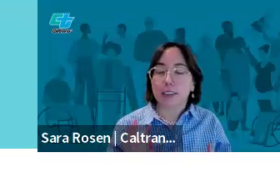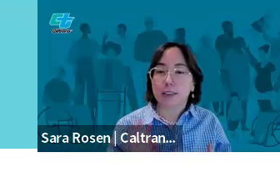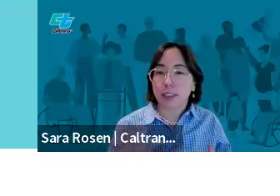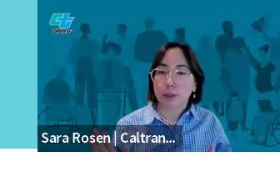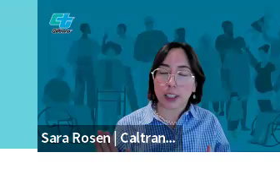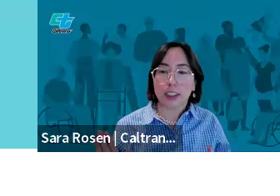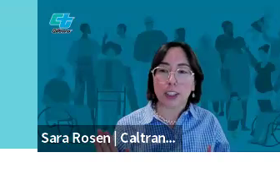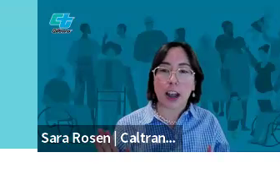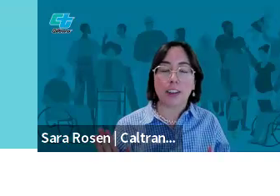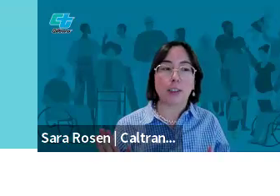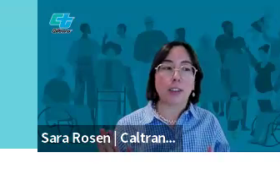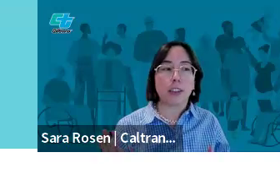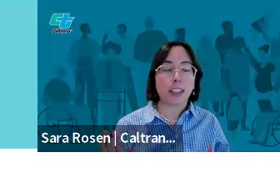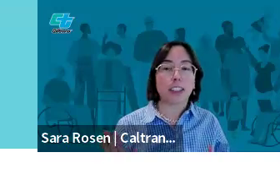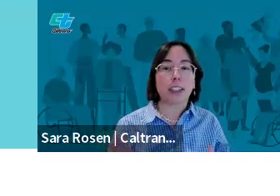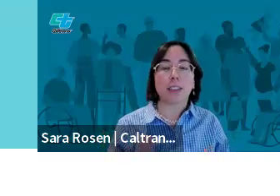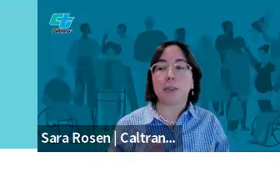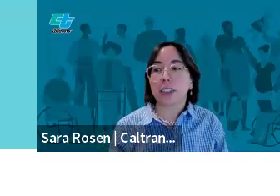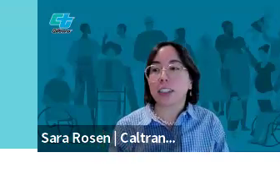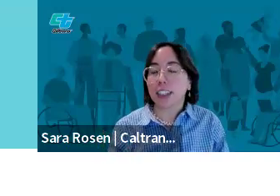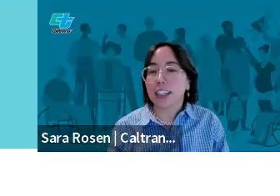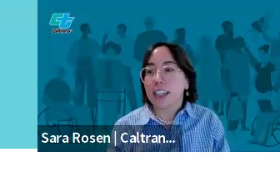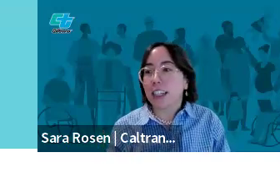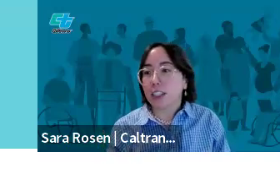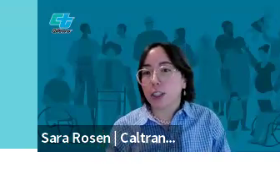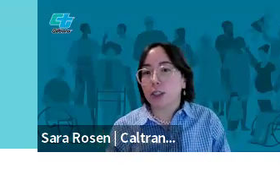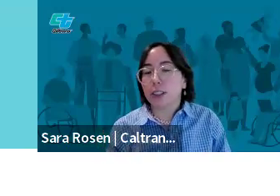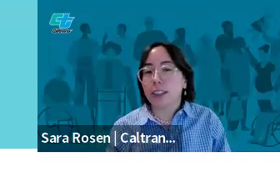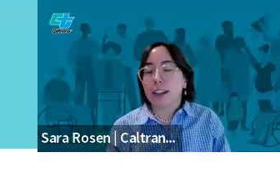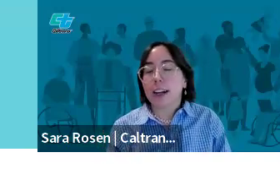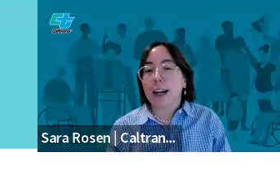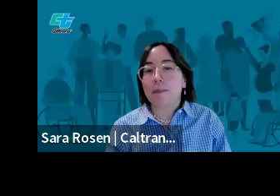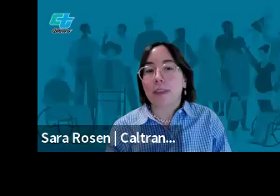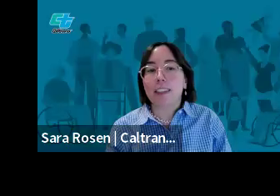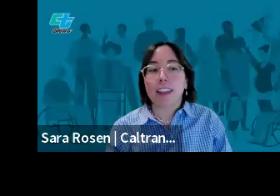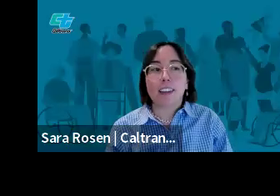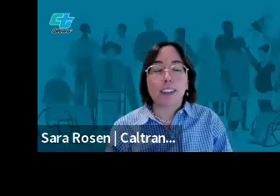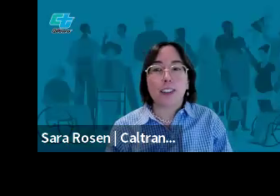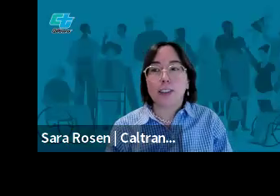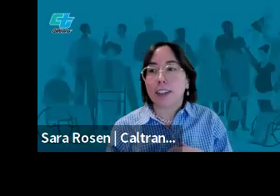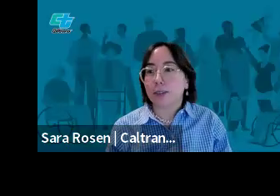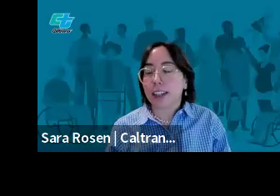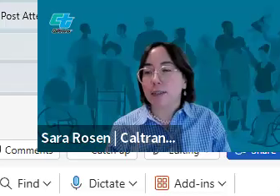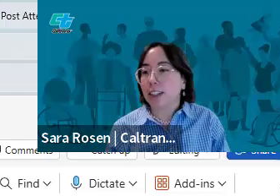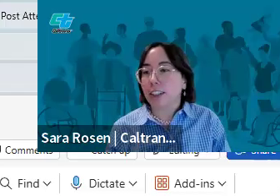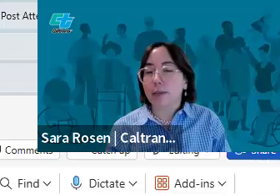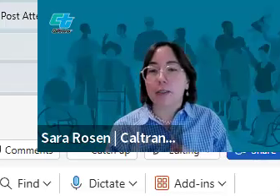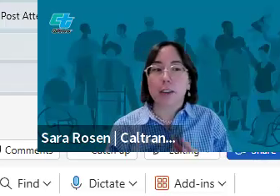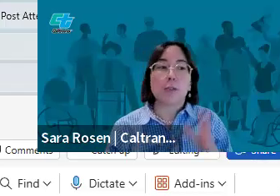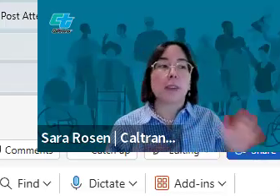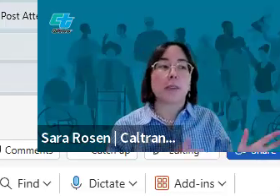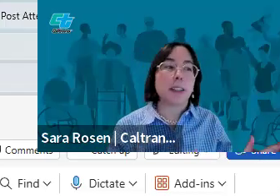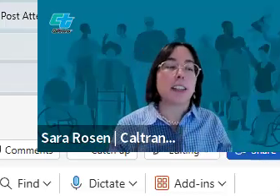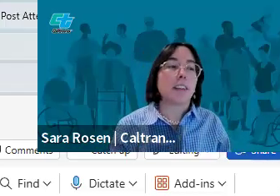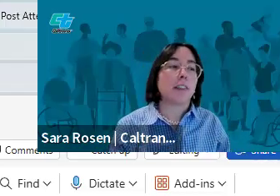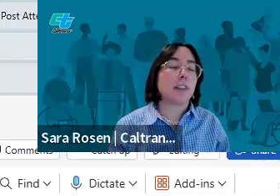avoid using the chat due to the accessibility issues. And then also, as Randy mentioned, you might